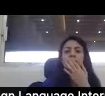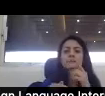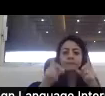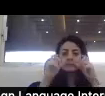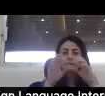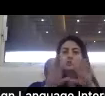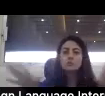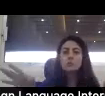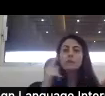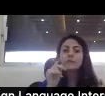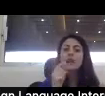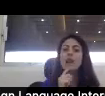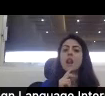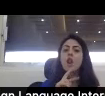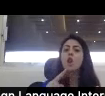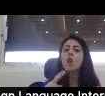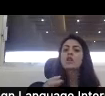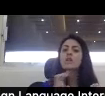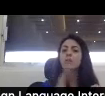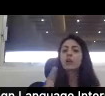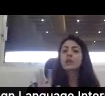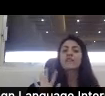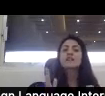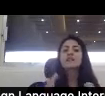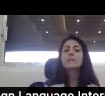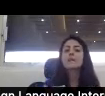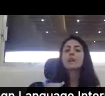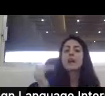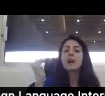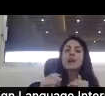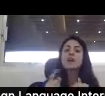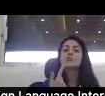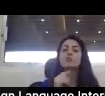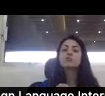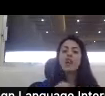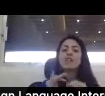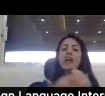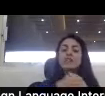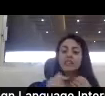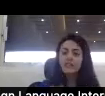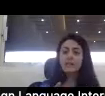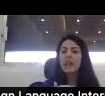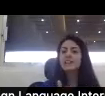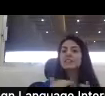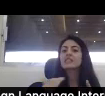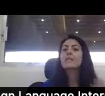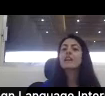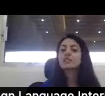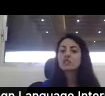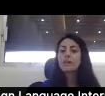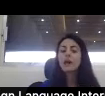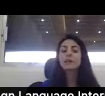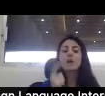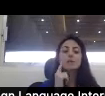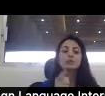coverage delivered through social insurance or contributory systems. This is the light blue.